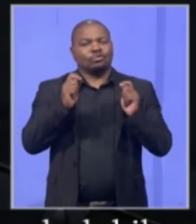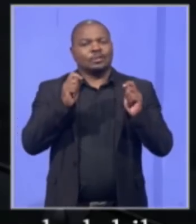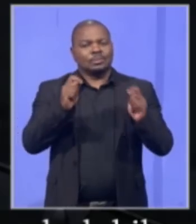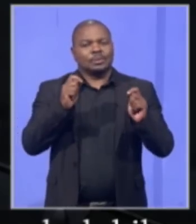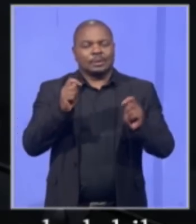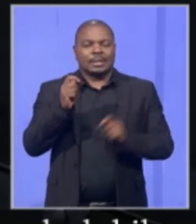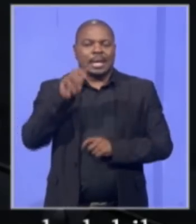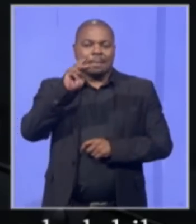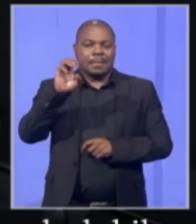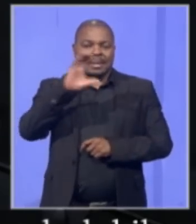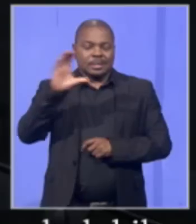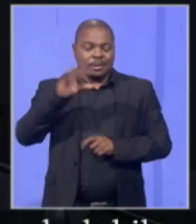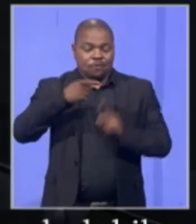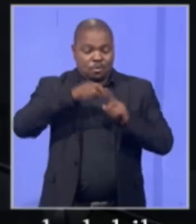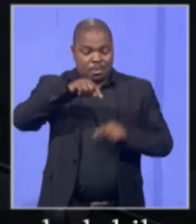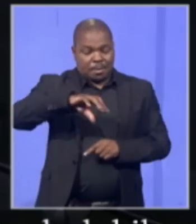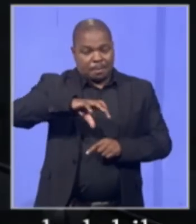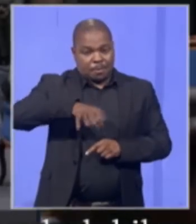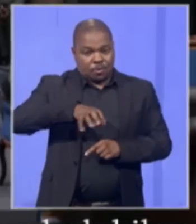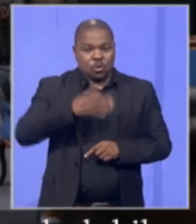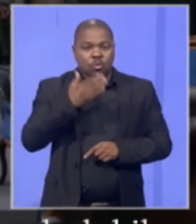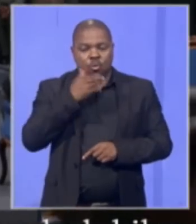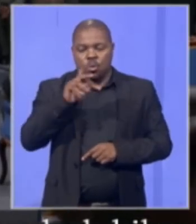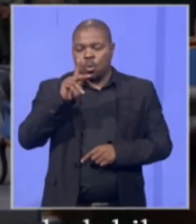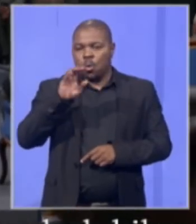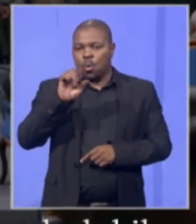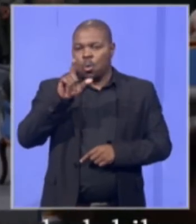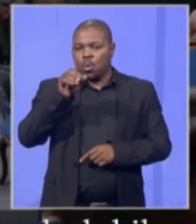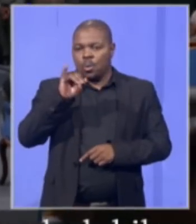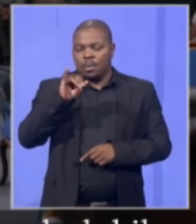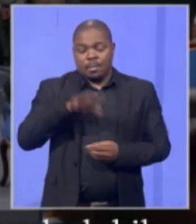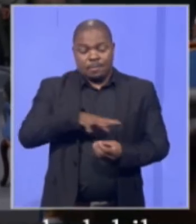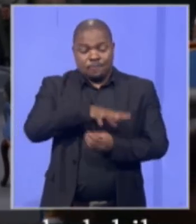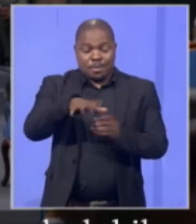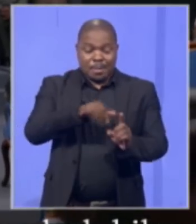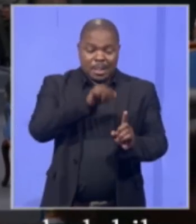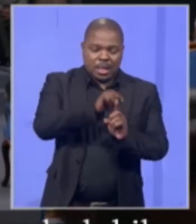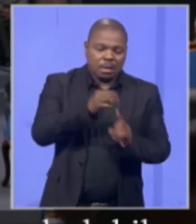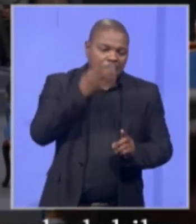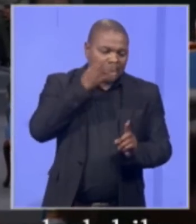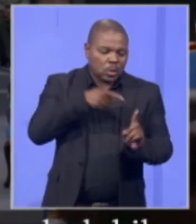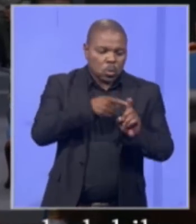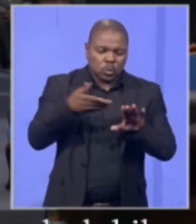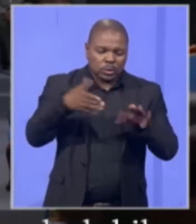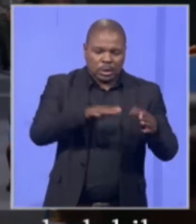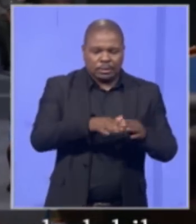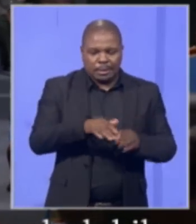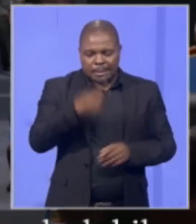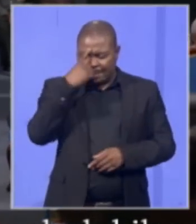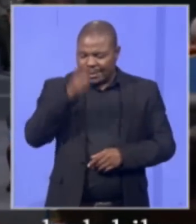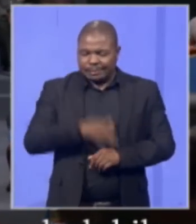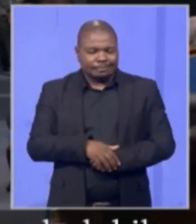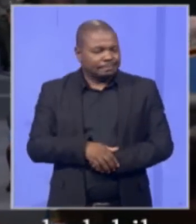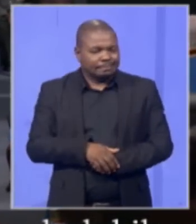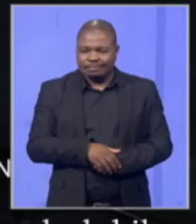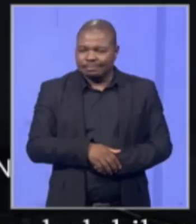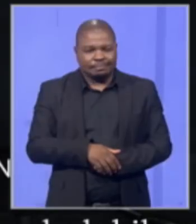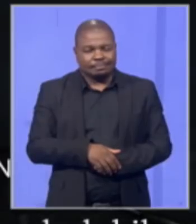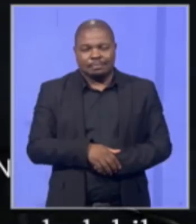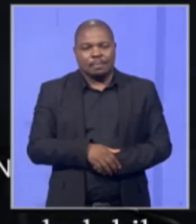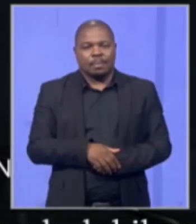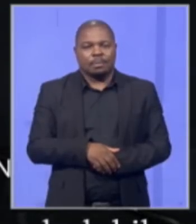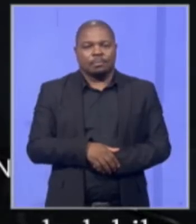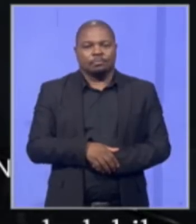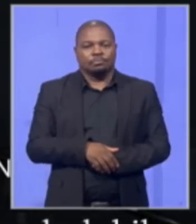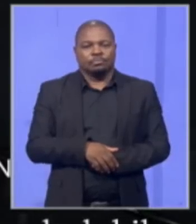ba province Dimakatso Koloi. Lelapa la mofu le re ha le so dumele hore Strydom o se a sile le ka kwano. Peter